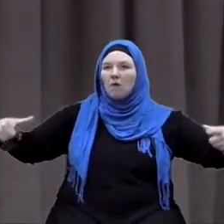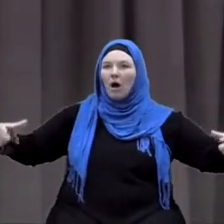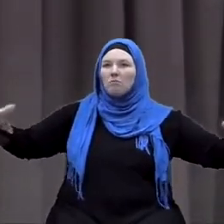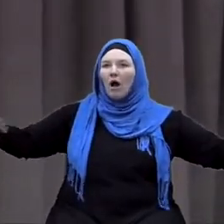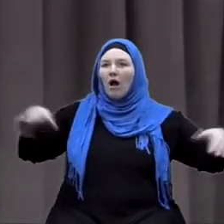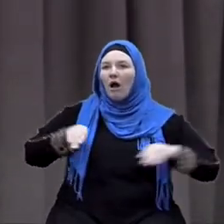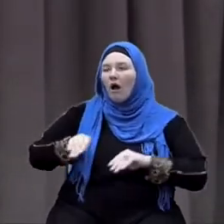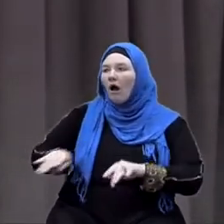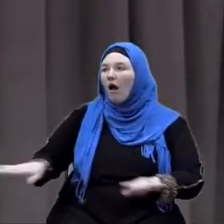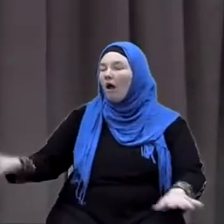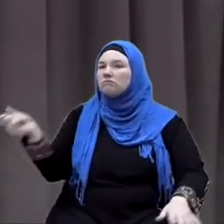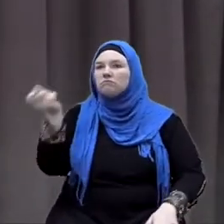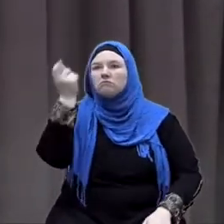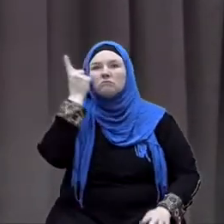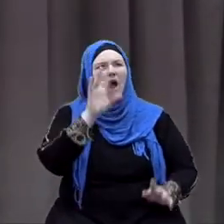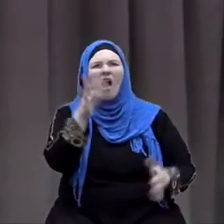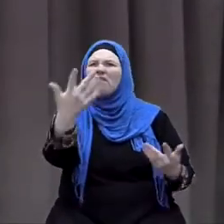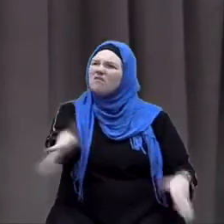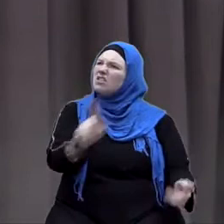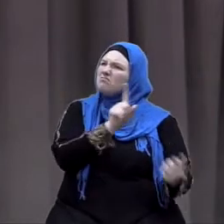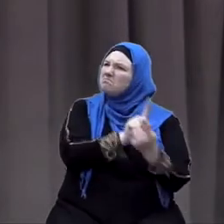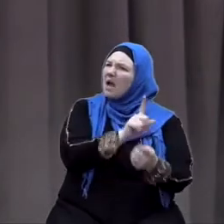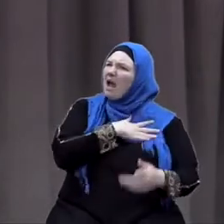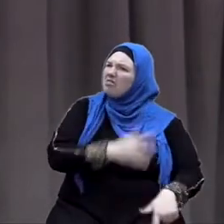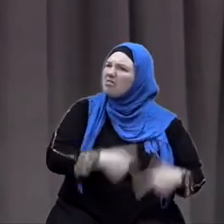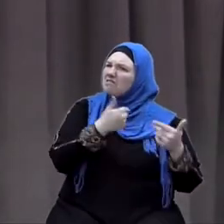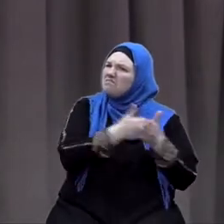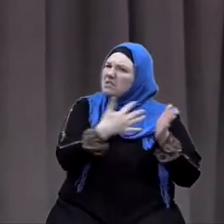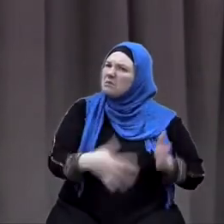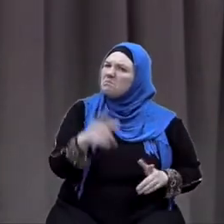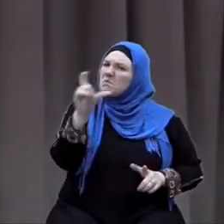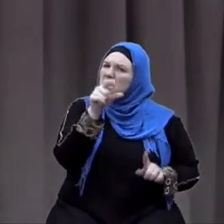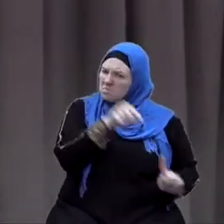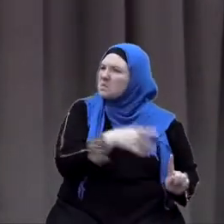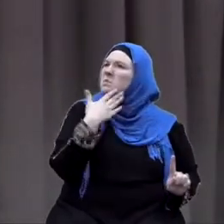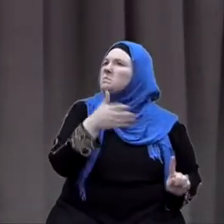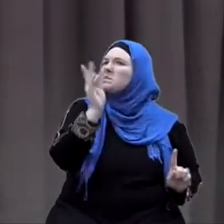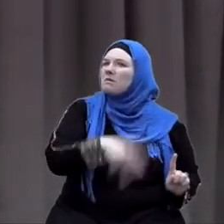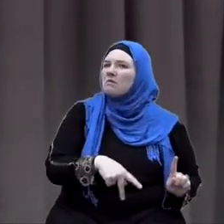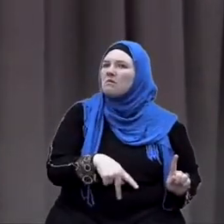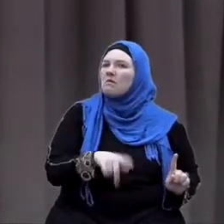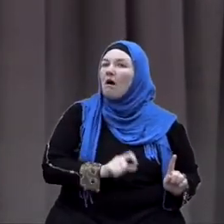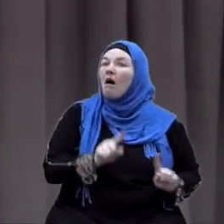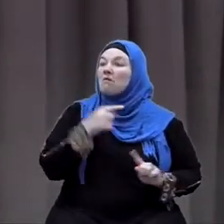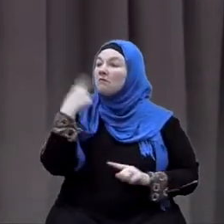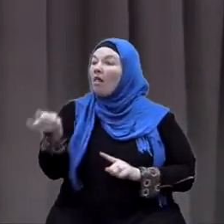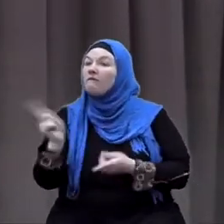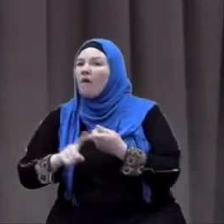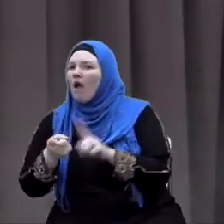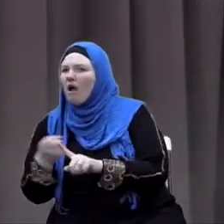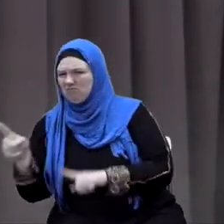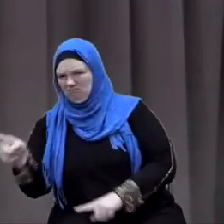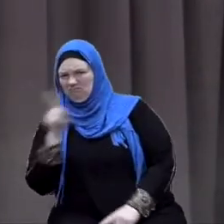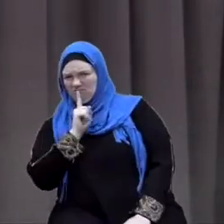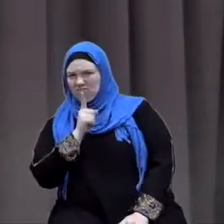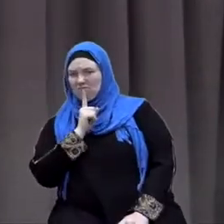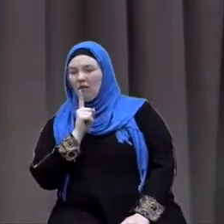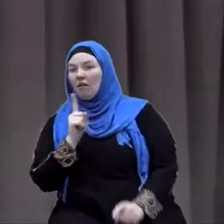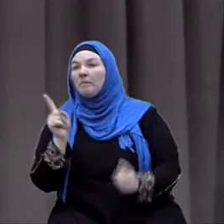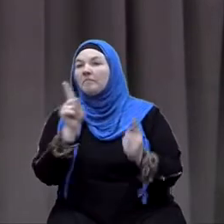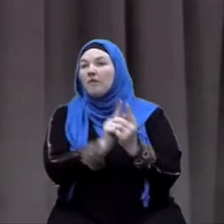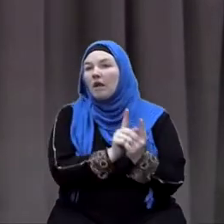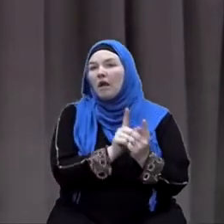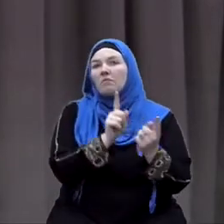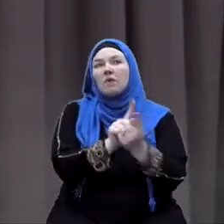education. To educate your friend, you have to learn. To talk about Islam, you have to learn. You have to